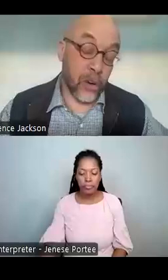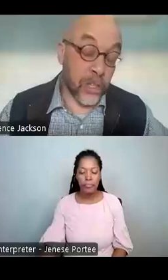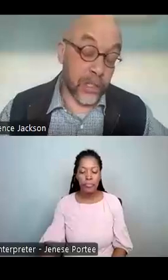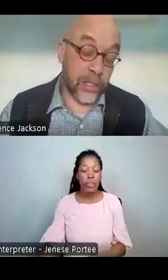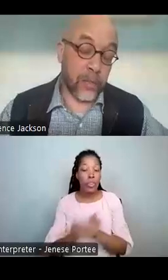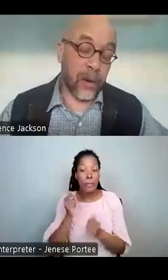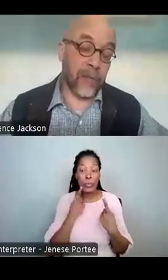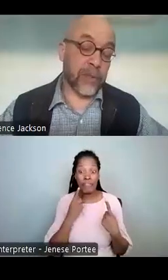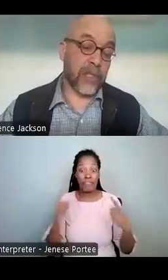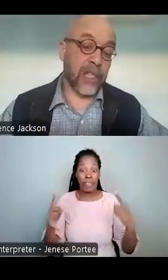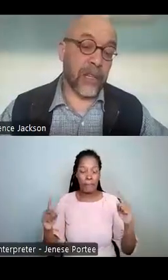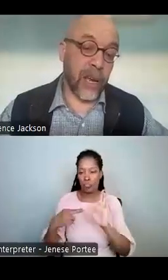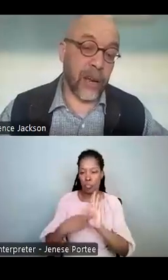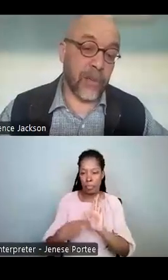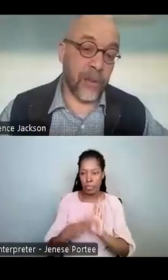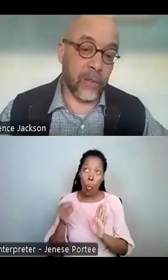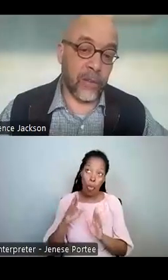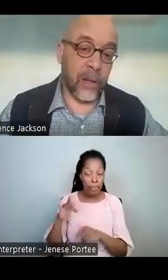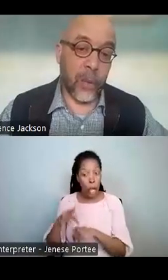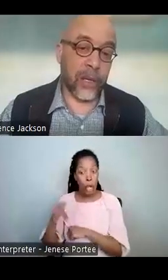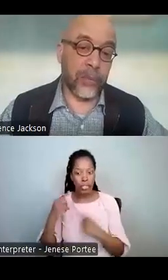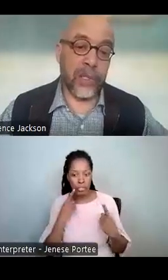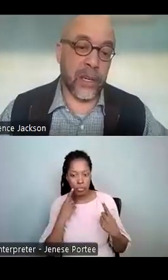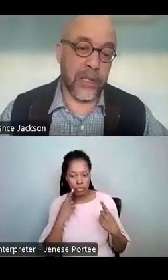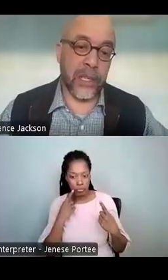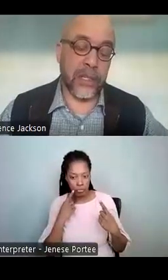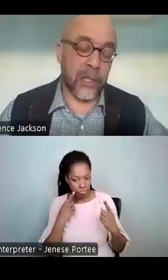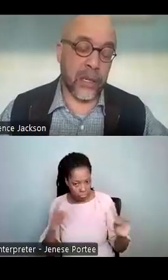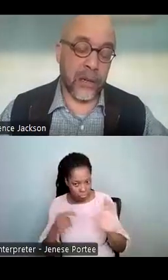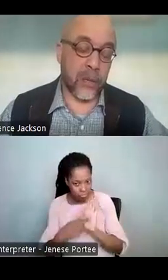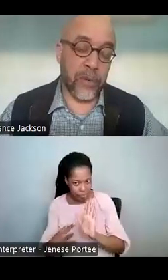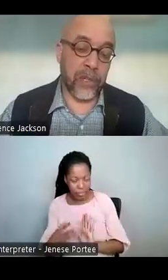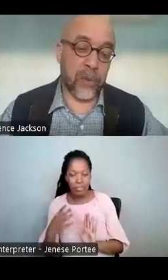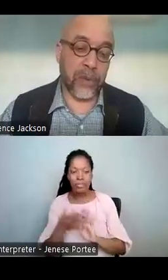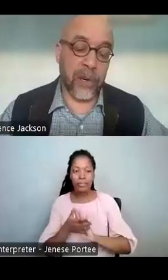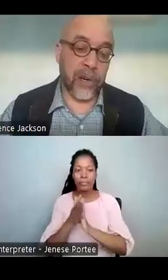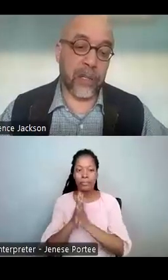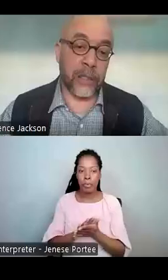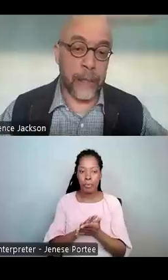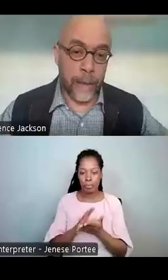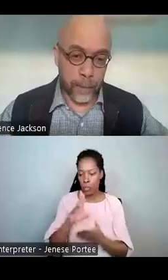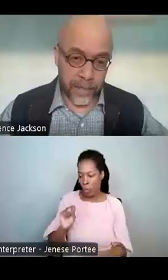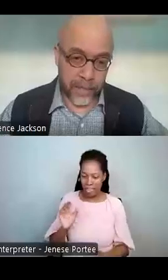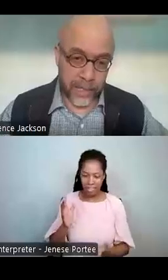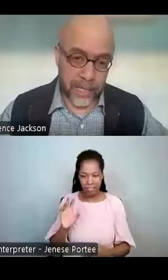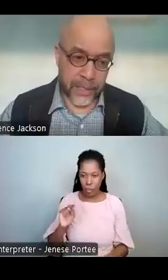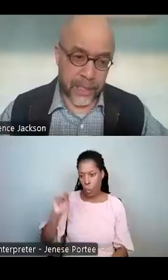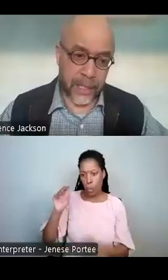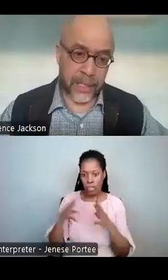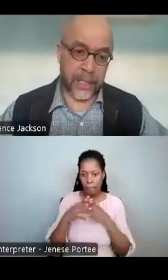or the earliest representation that we have in, what becomes the United States, British North America, is